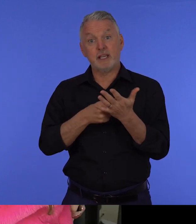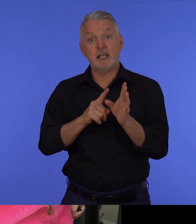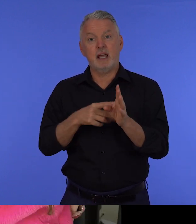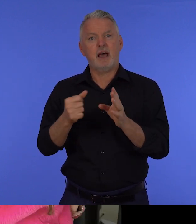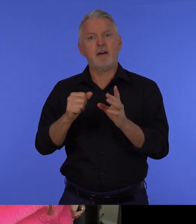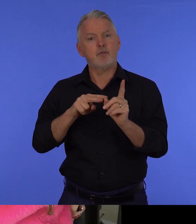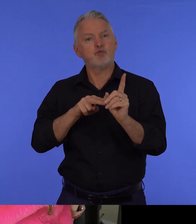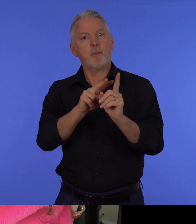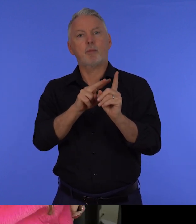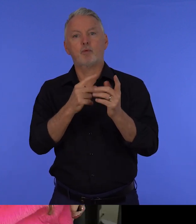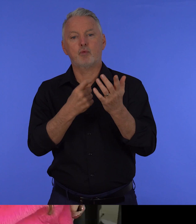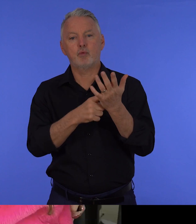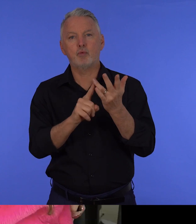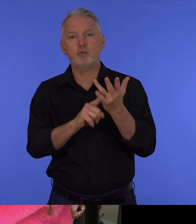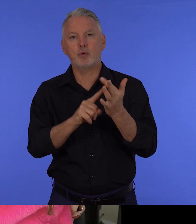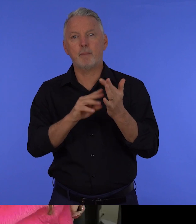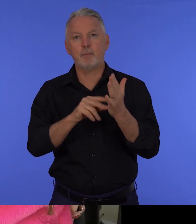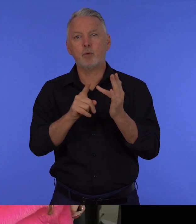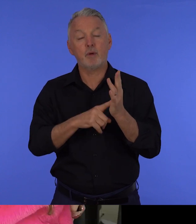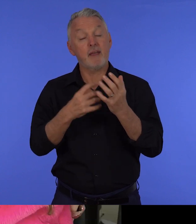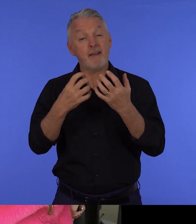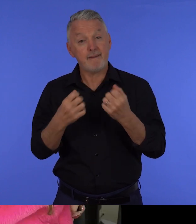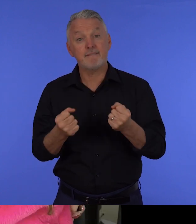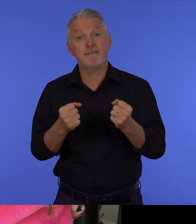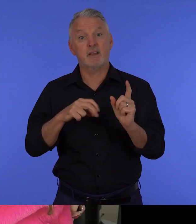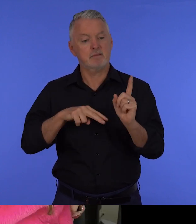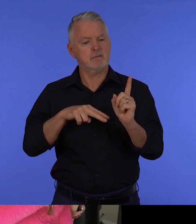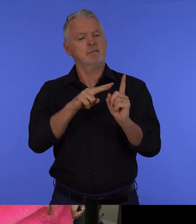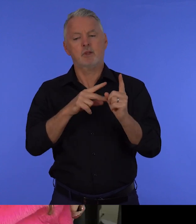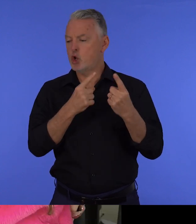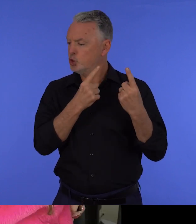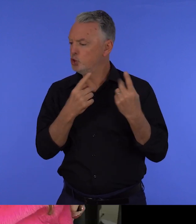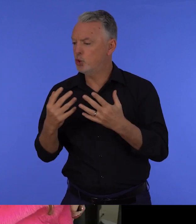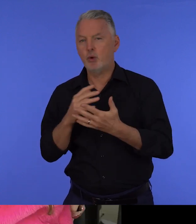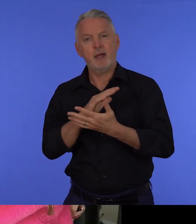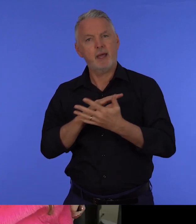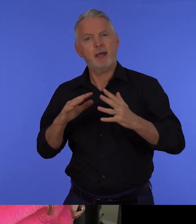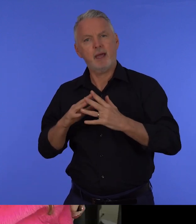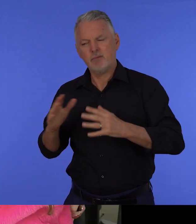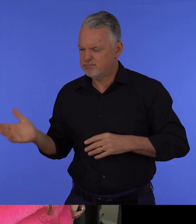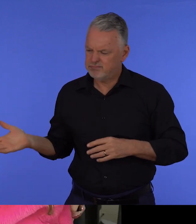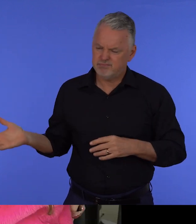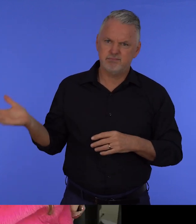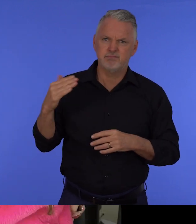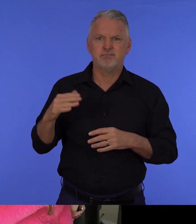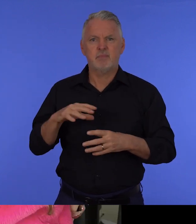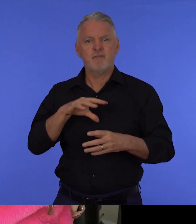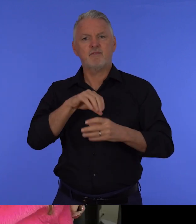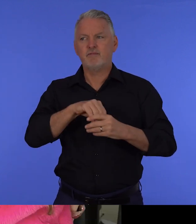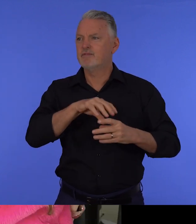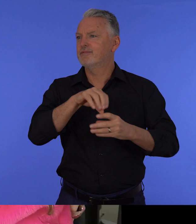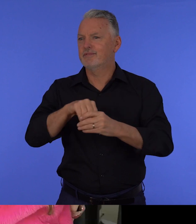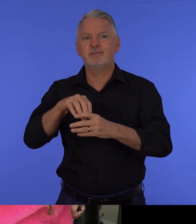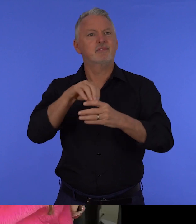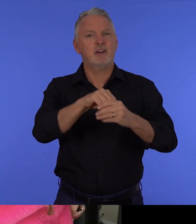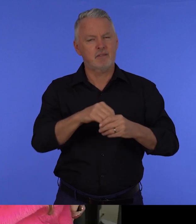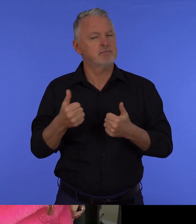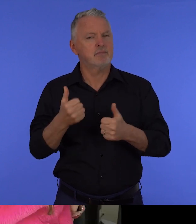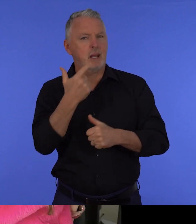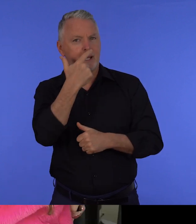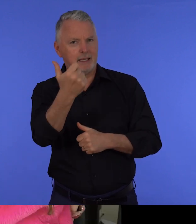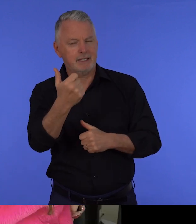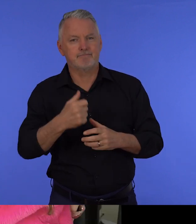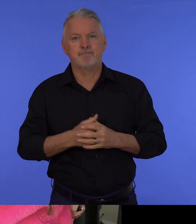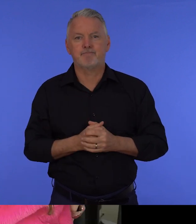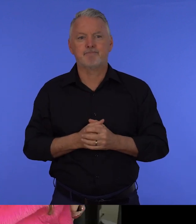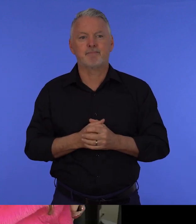So she has lots of role models around her to, that sort of show her what she's capable